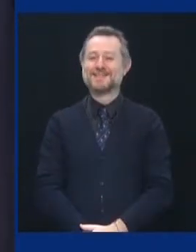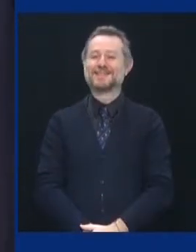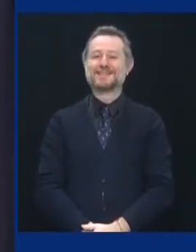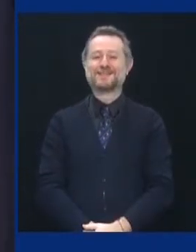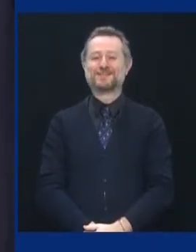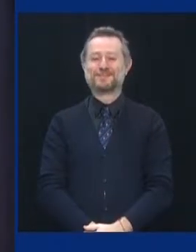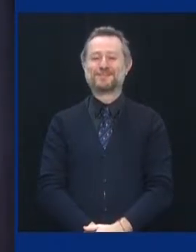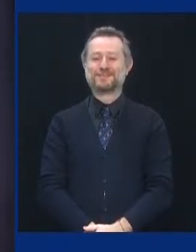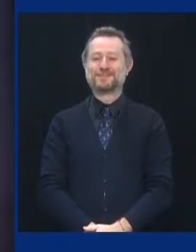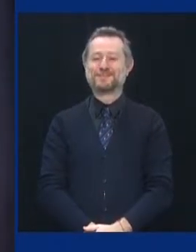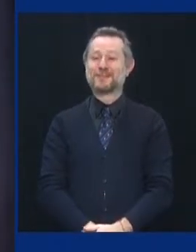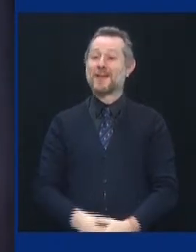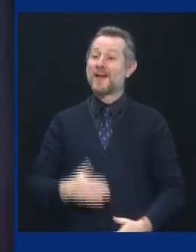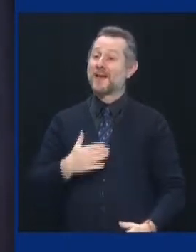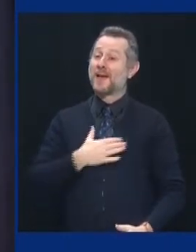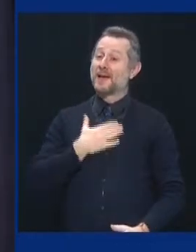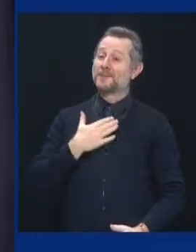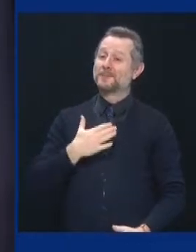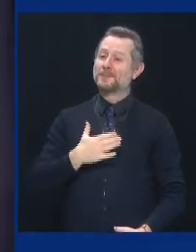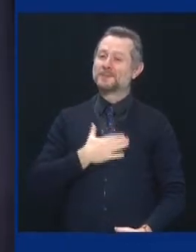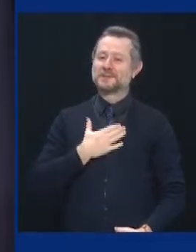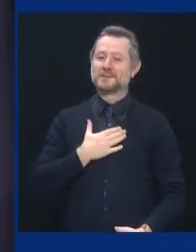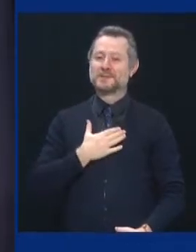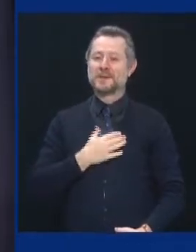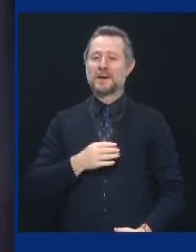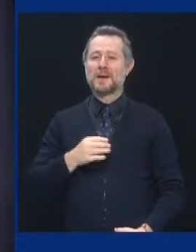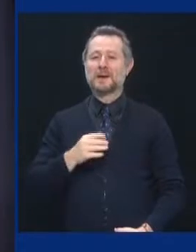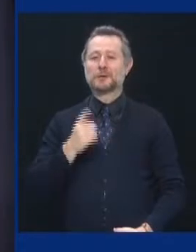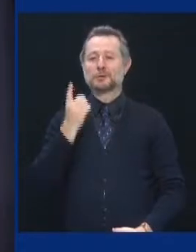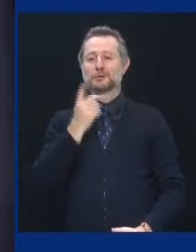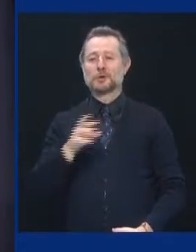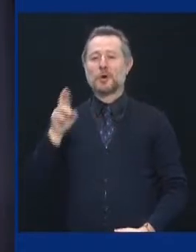Happy Reverend Dr. Martin Luther King Day.